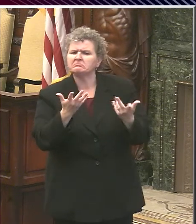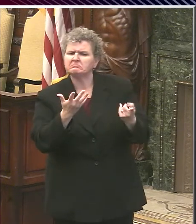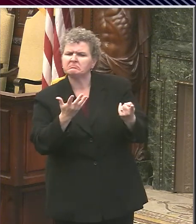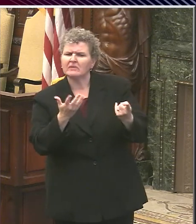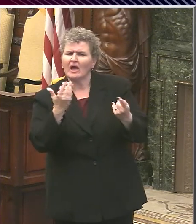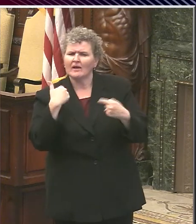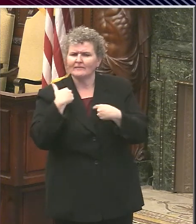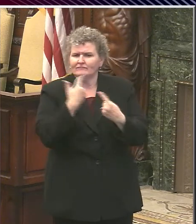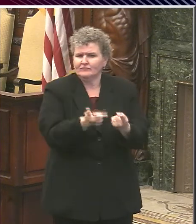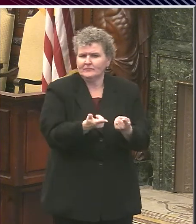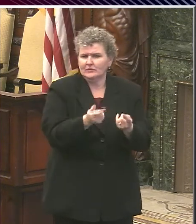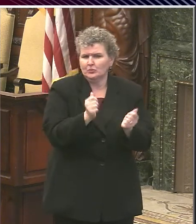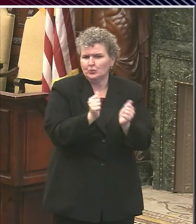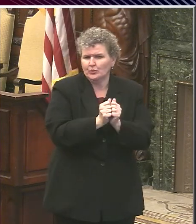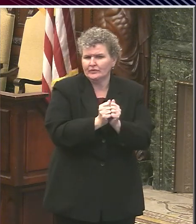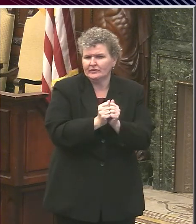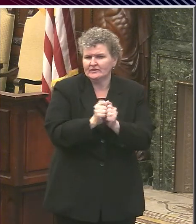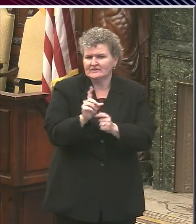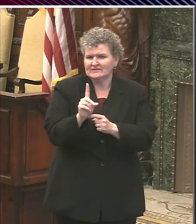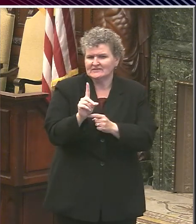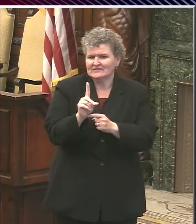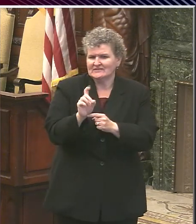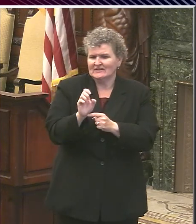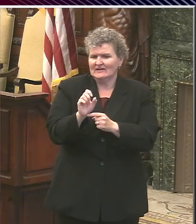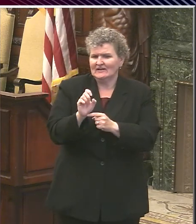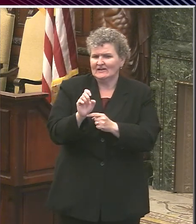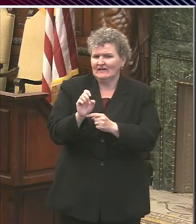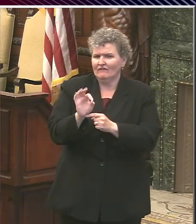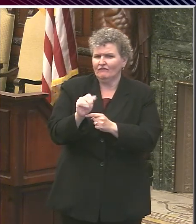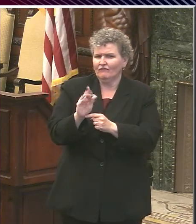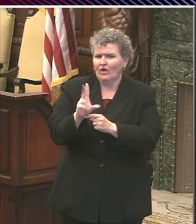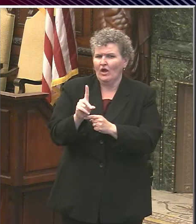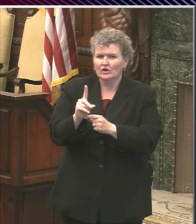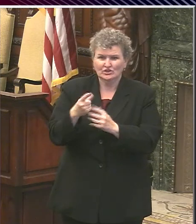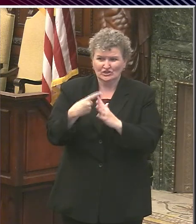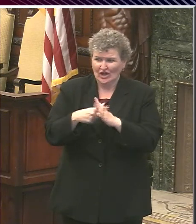deferred in the court system that will pick up starting today?